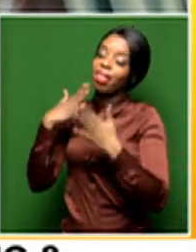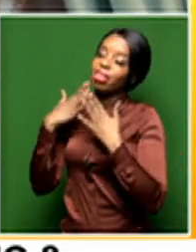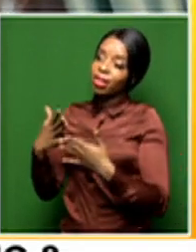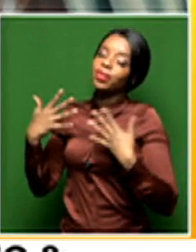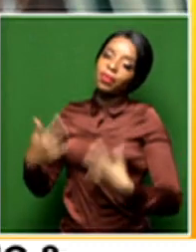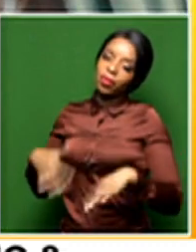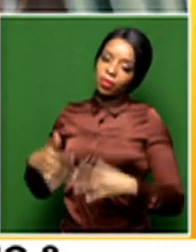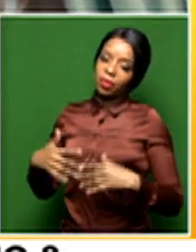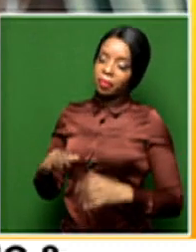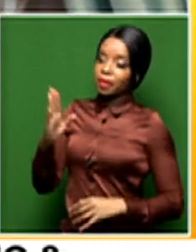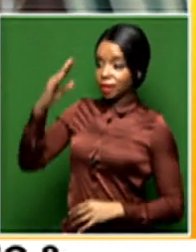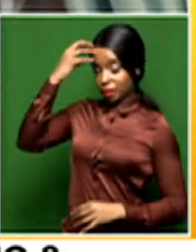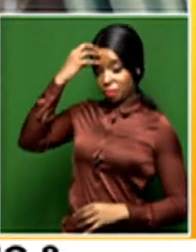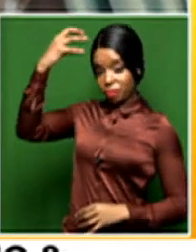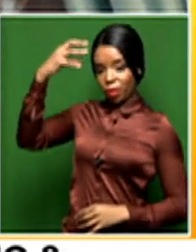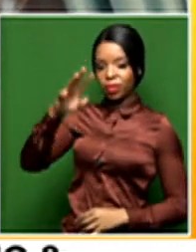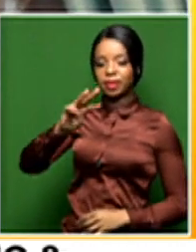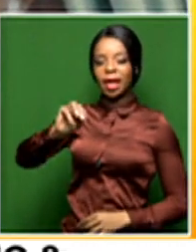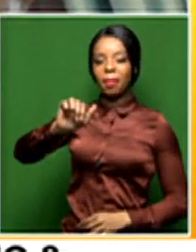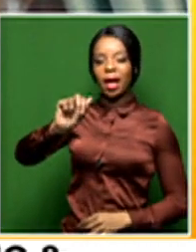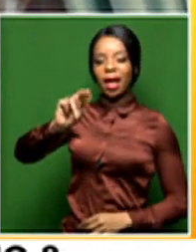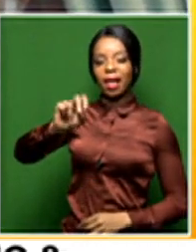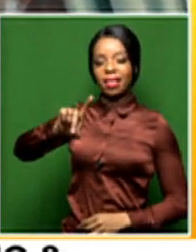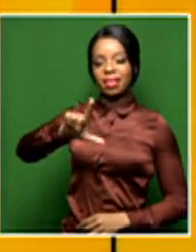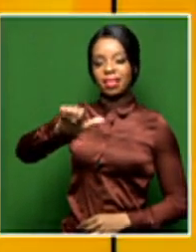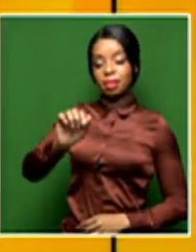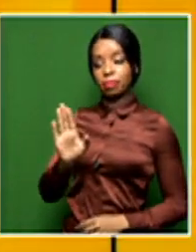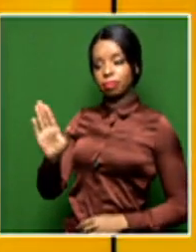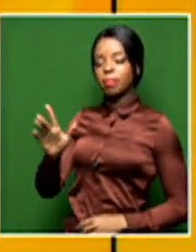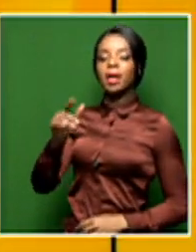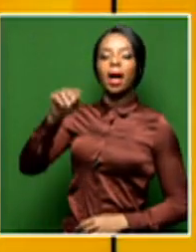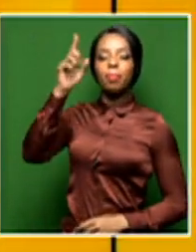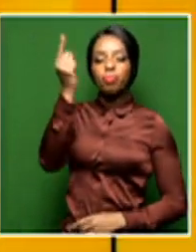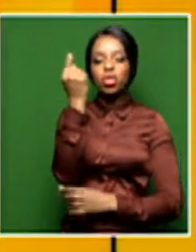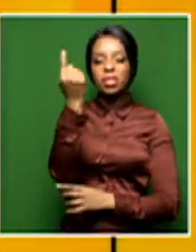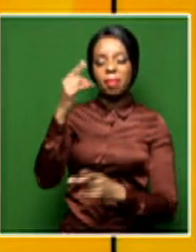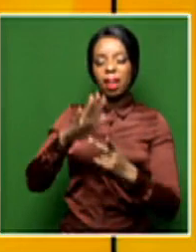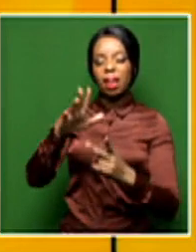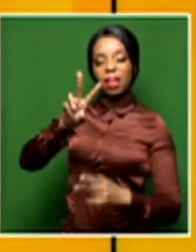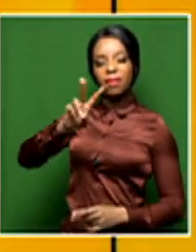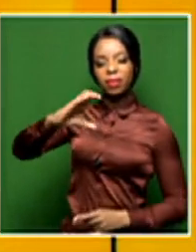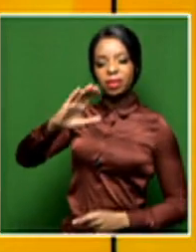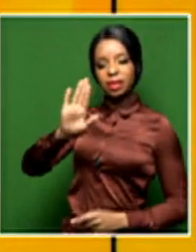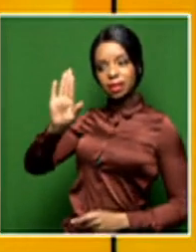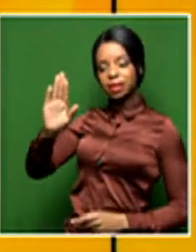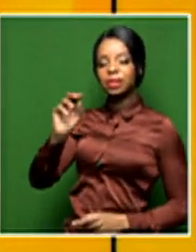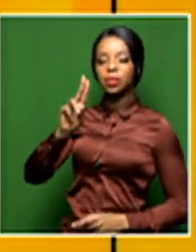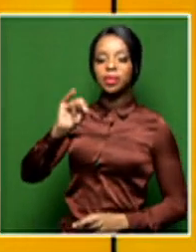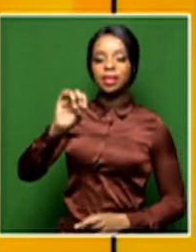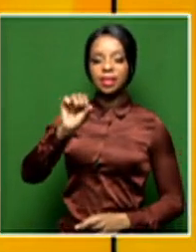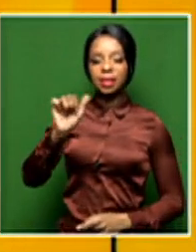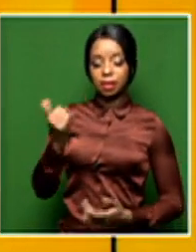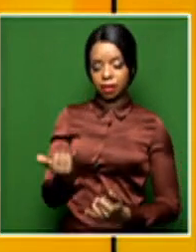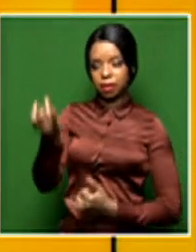much, Professor Mandla Makhanya, the Principal and Vice-Chancellor at UNISA, talking to us about the launch of the Thabo